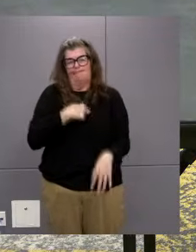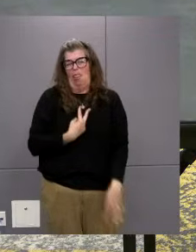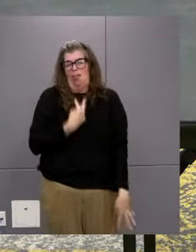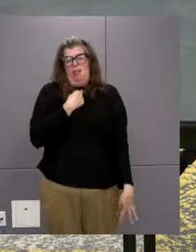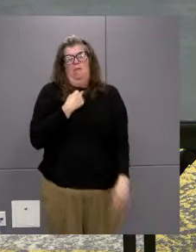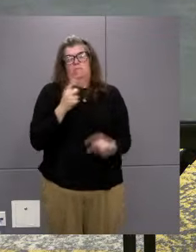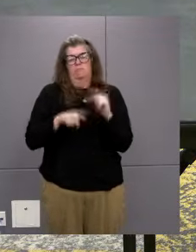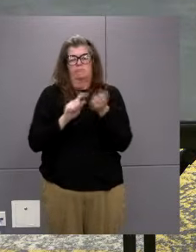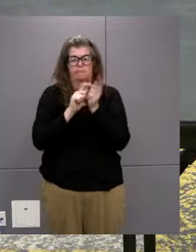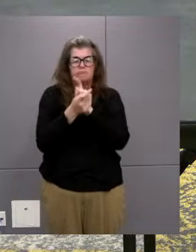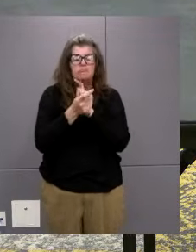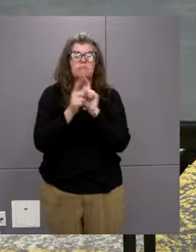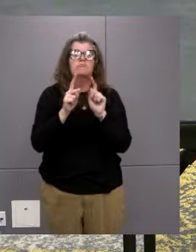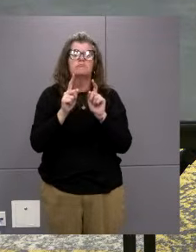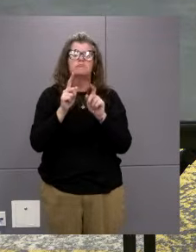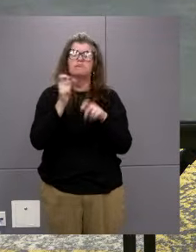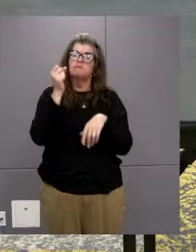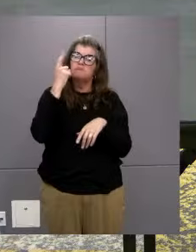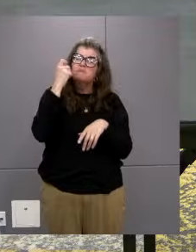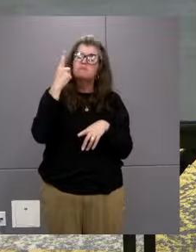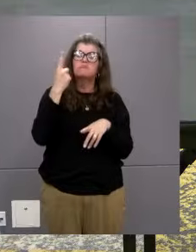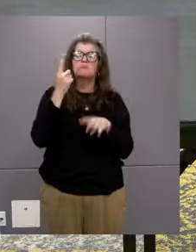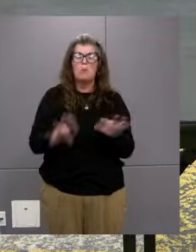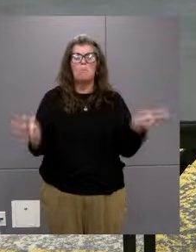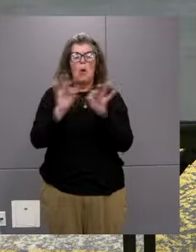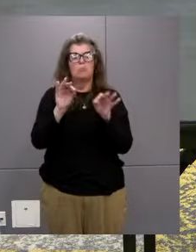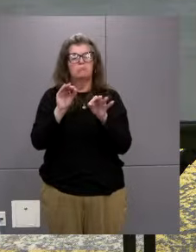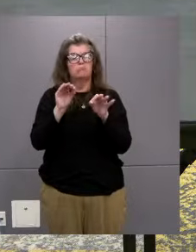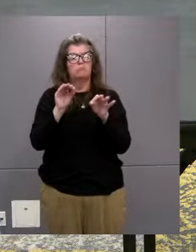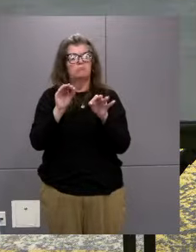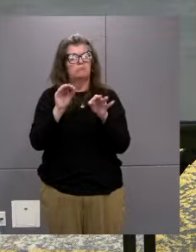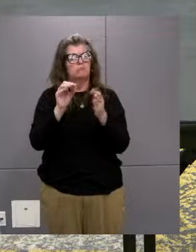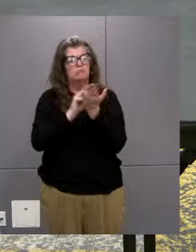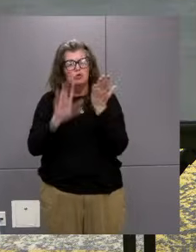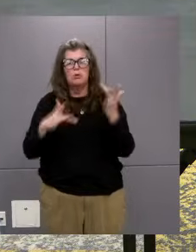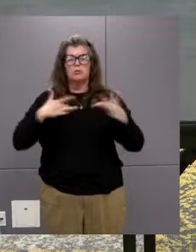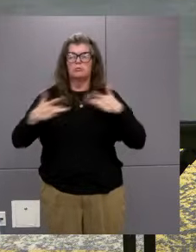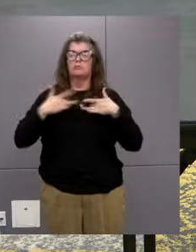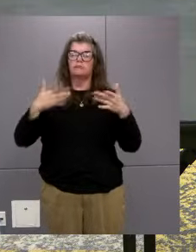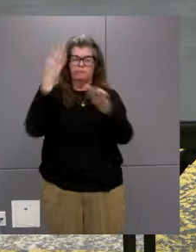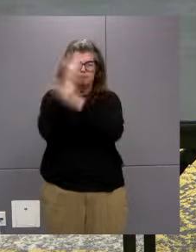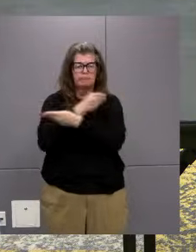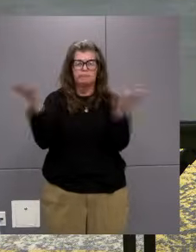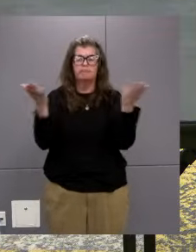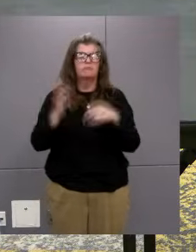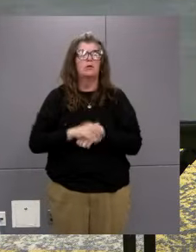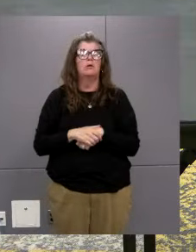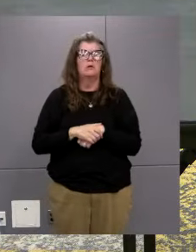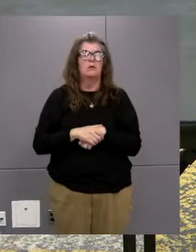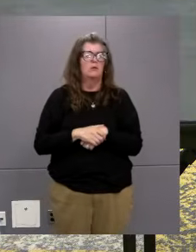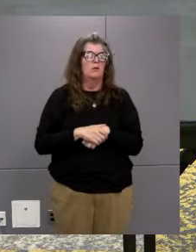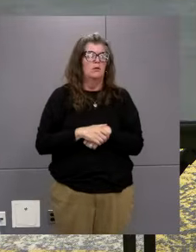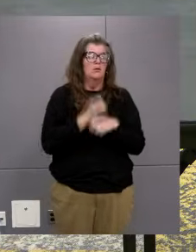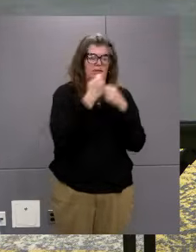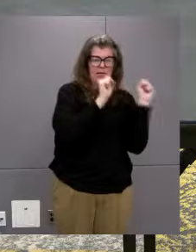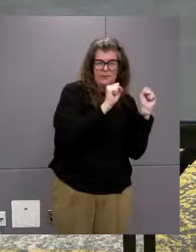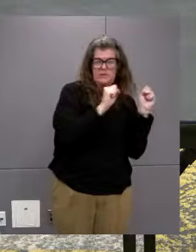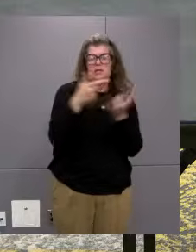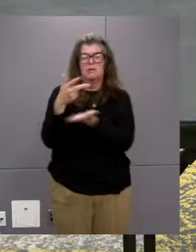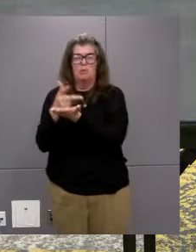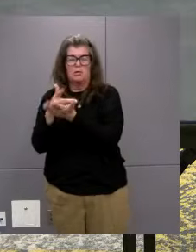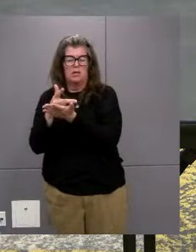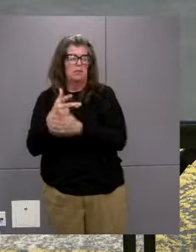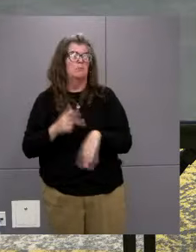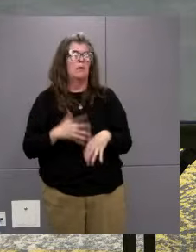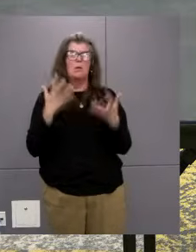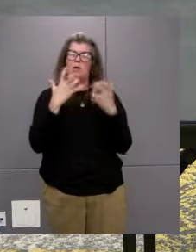think it's important that students are heard on that note between safety and as well as parking. And then I just wanted to say thank you again